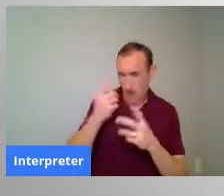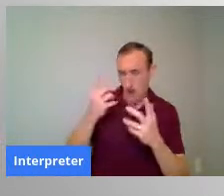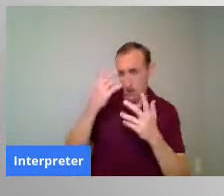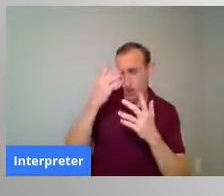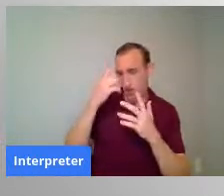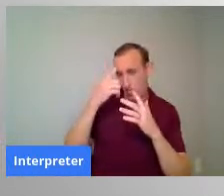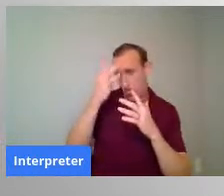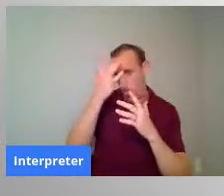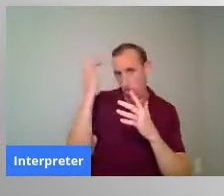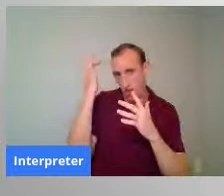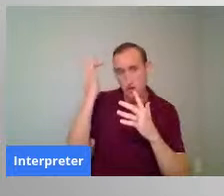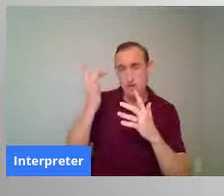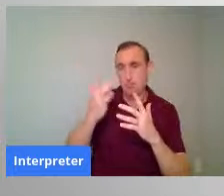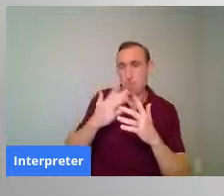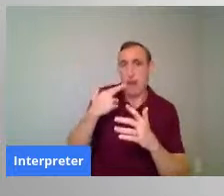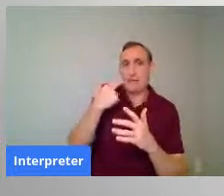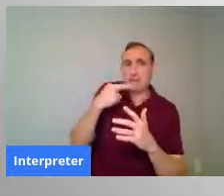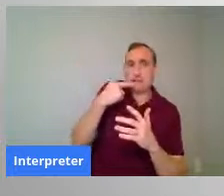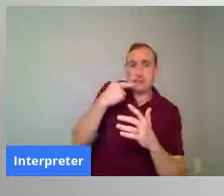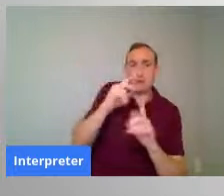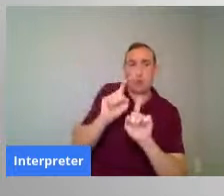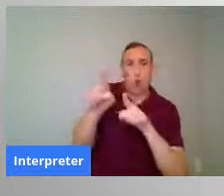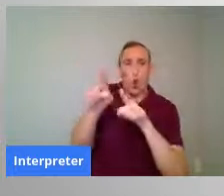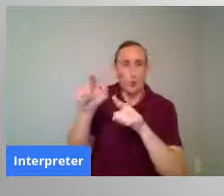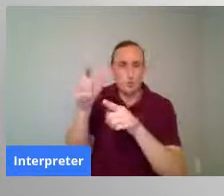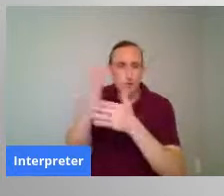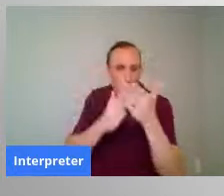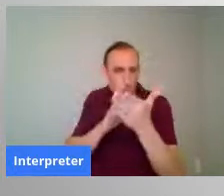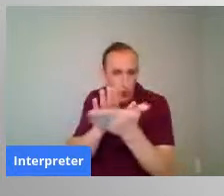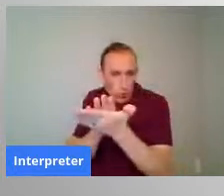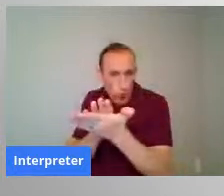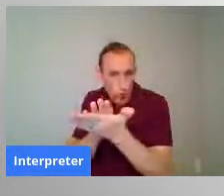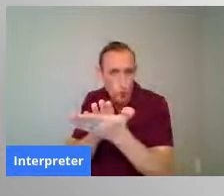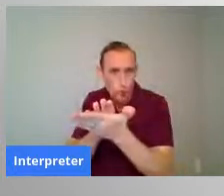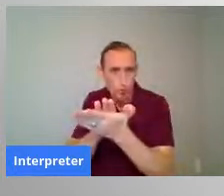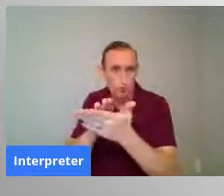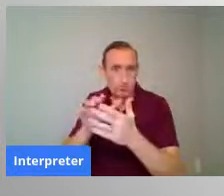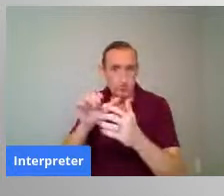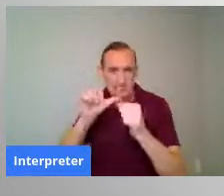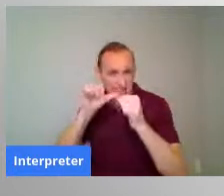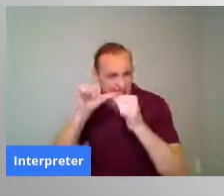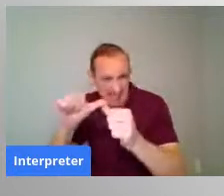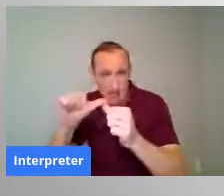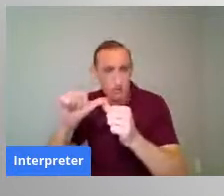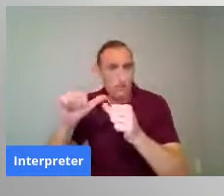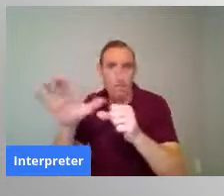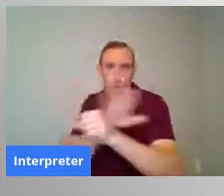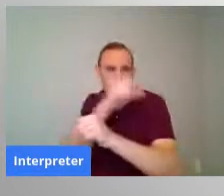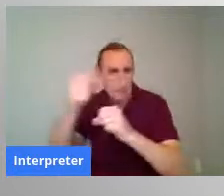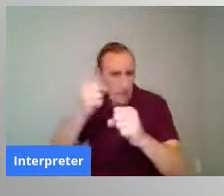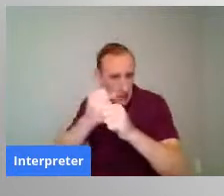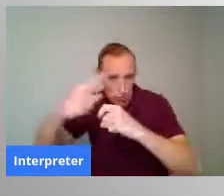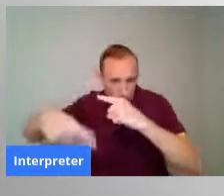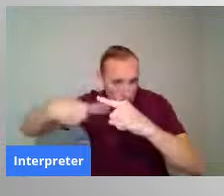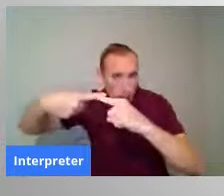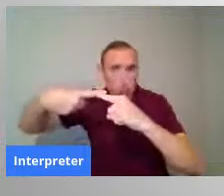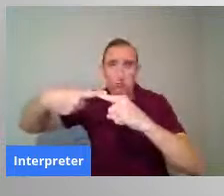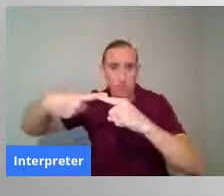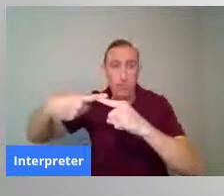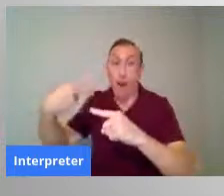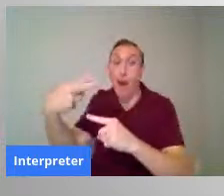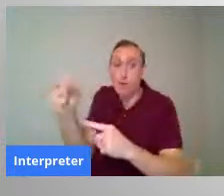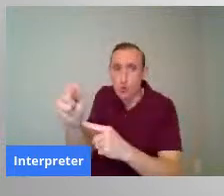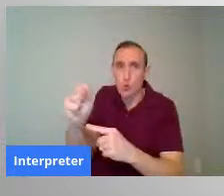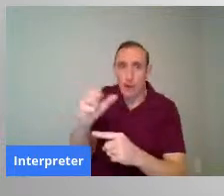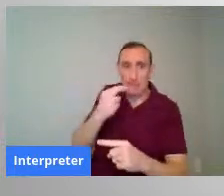niece went to one of those, and it was a year-round school, and they did pretty well. But it was a high school, so yeah,